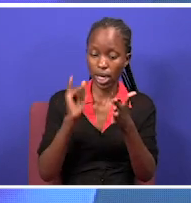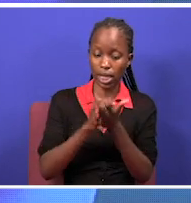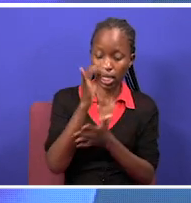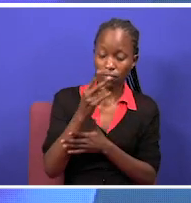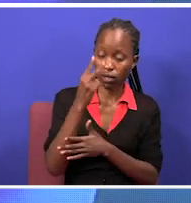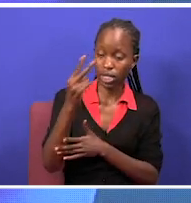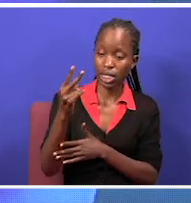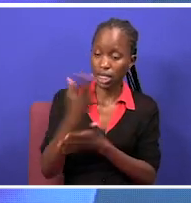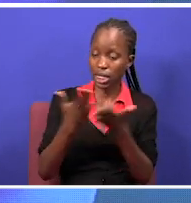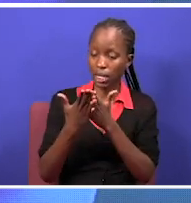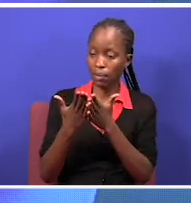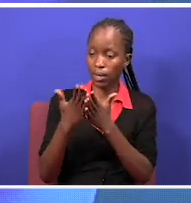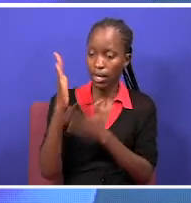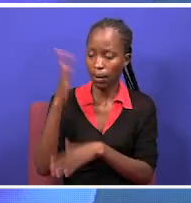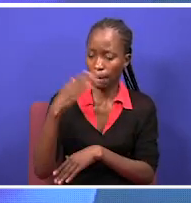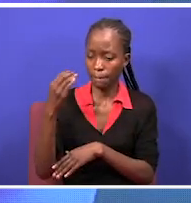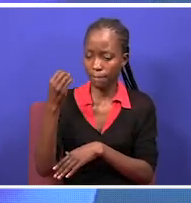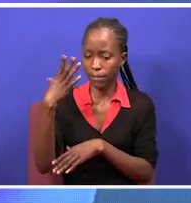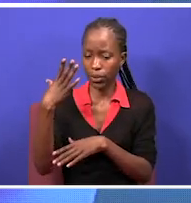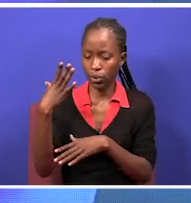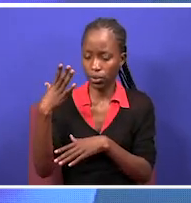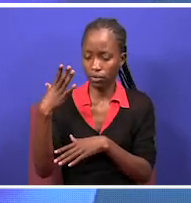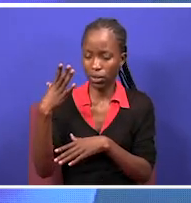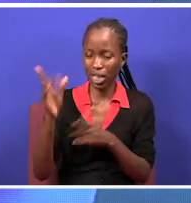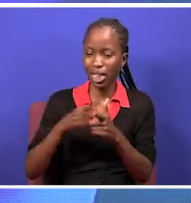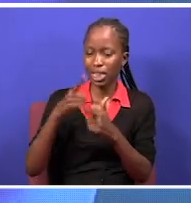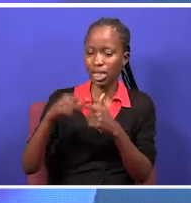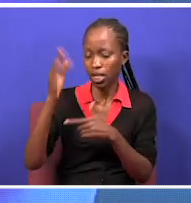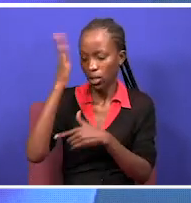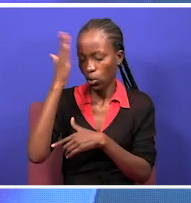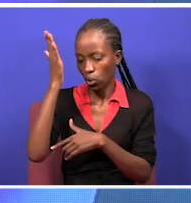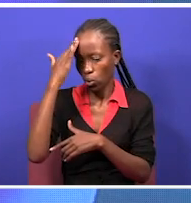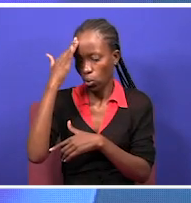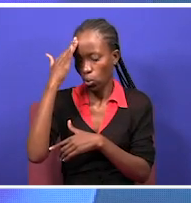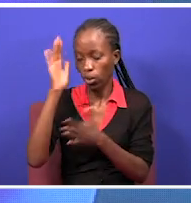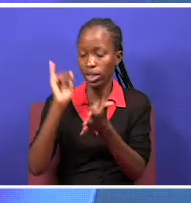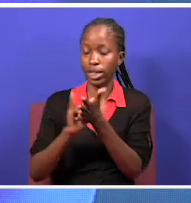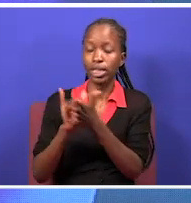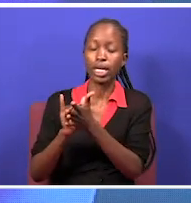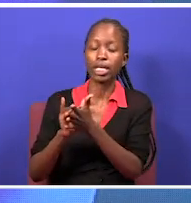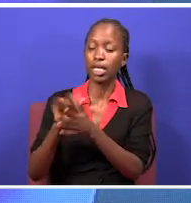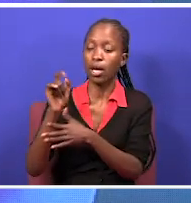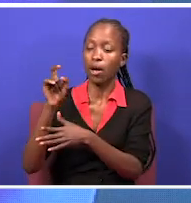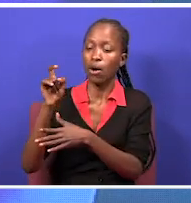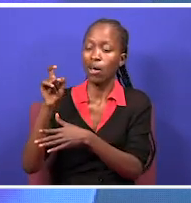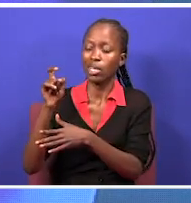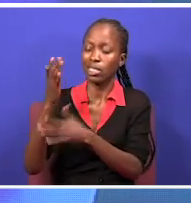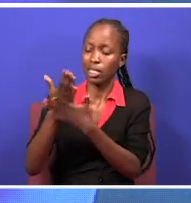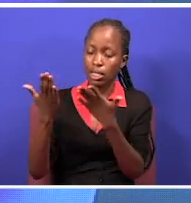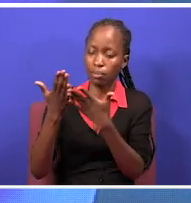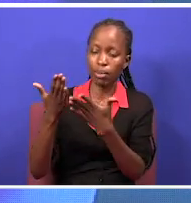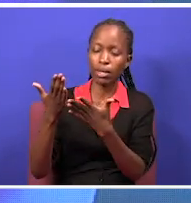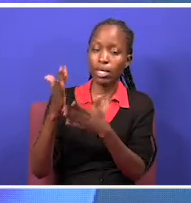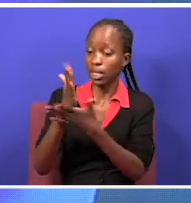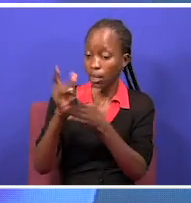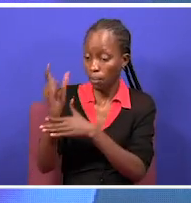see a right standing young man, young woman, somebody has put work. They may not even be Christians,